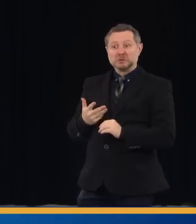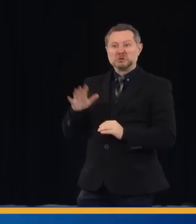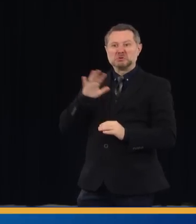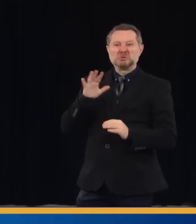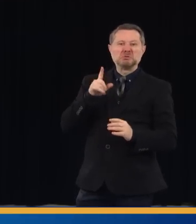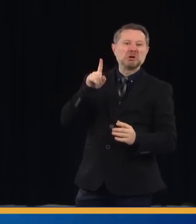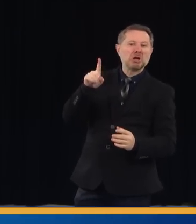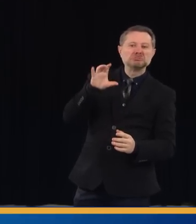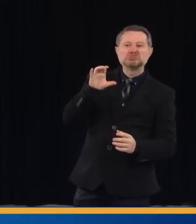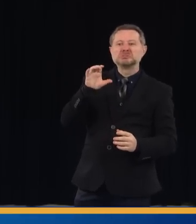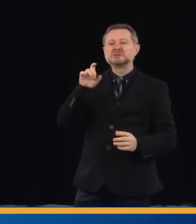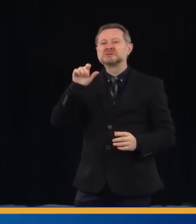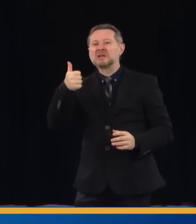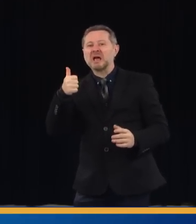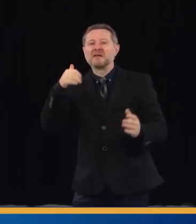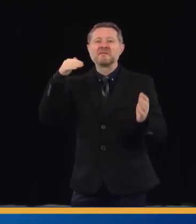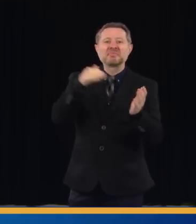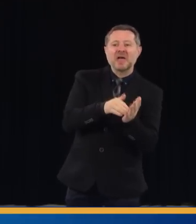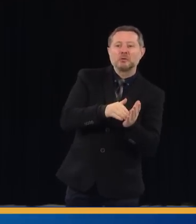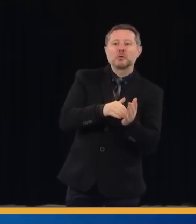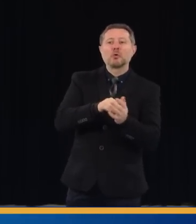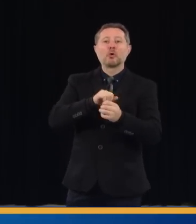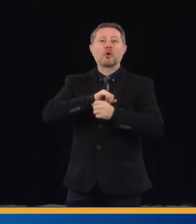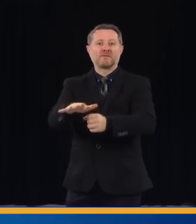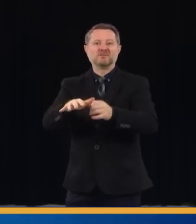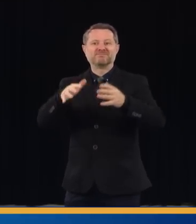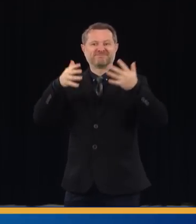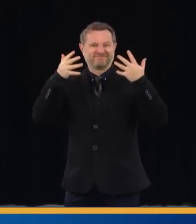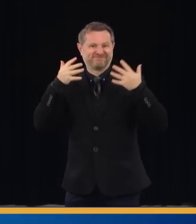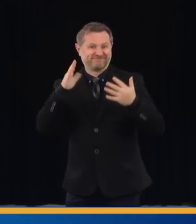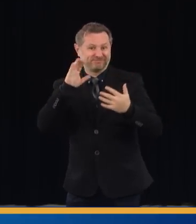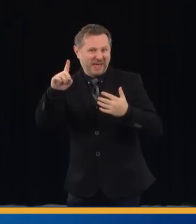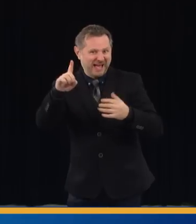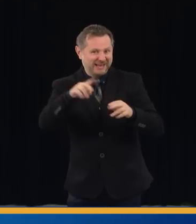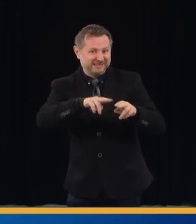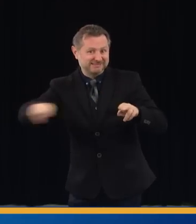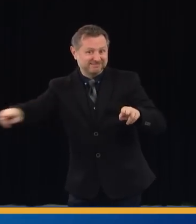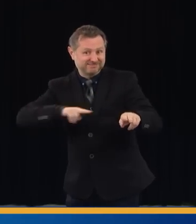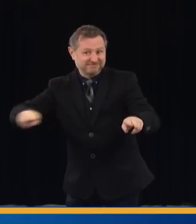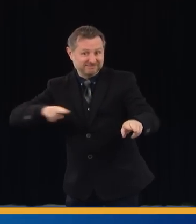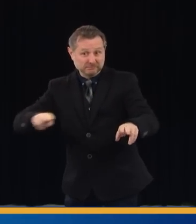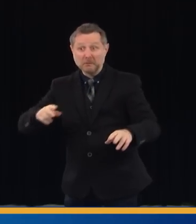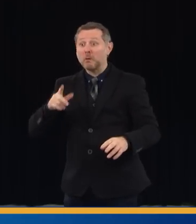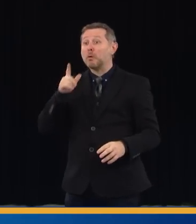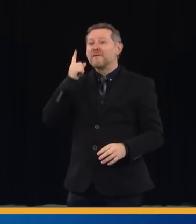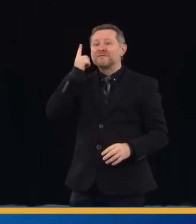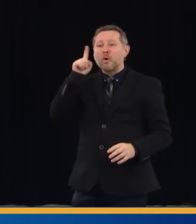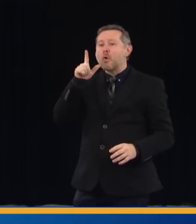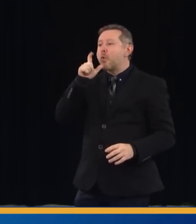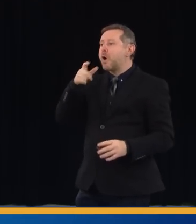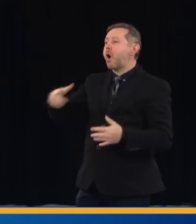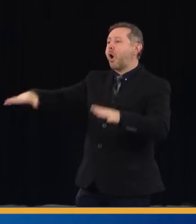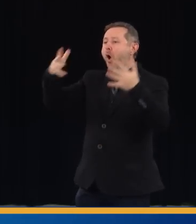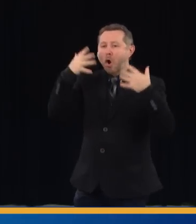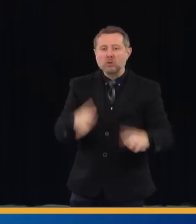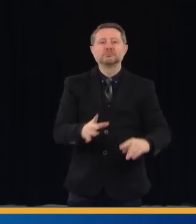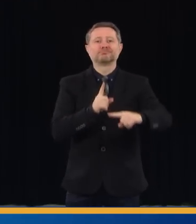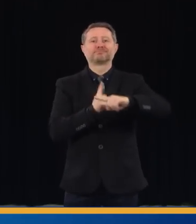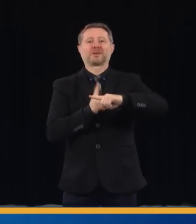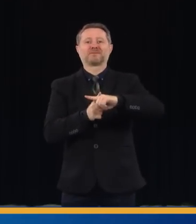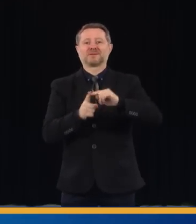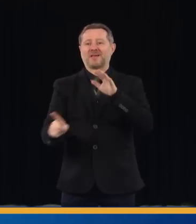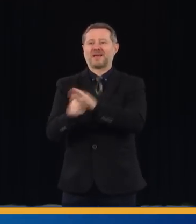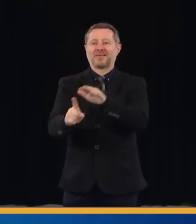110,000 COVID beds. What does that mean? Beds for COVID people, as opposed to other people who are